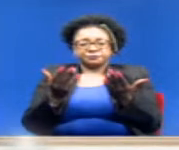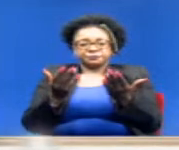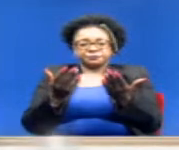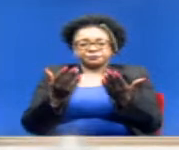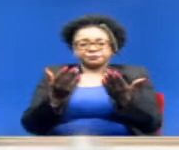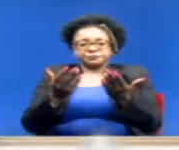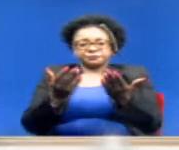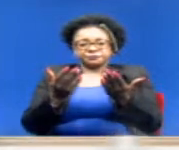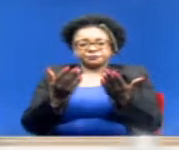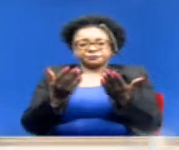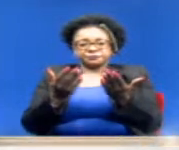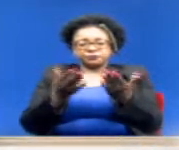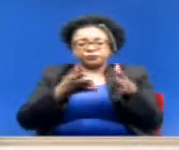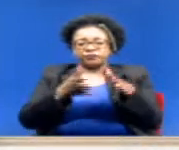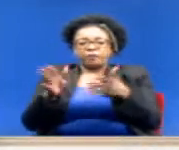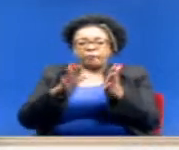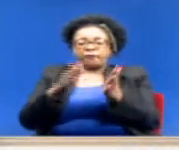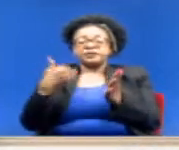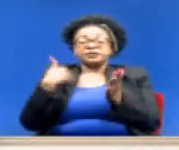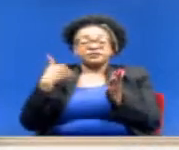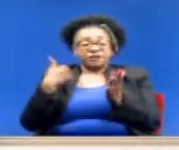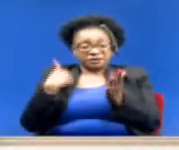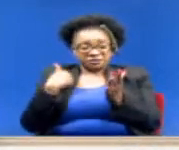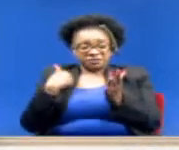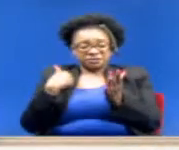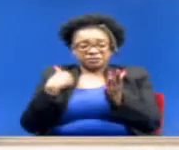any form of interference,